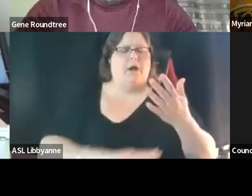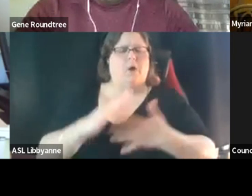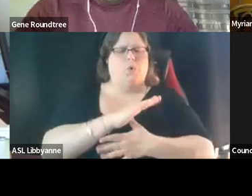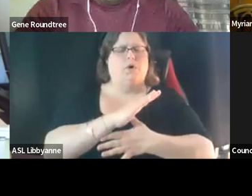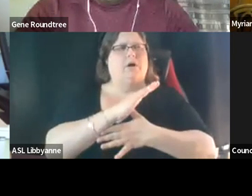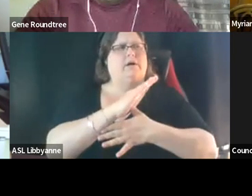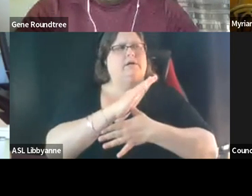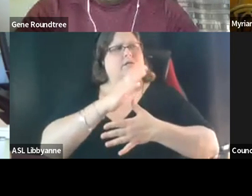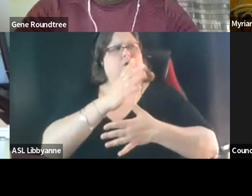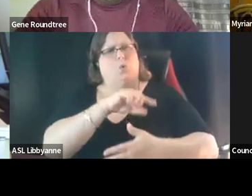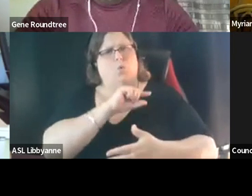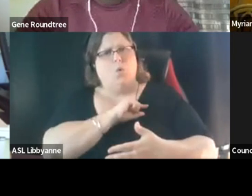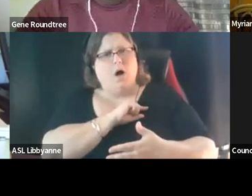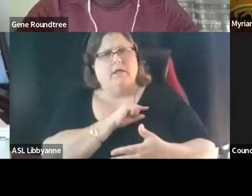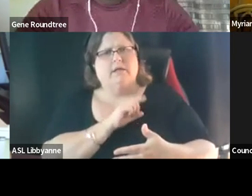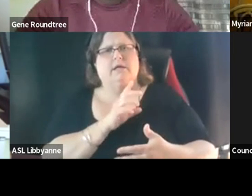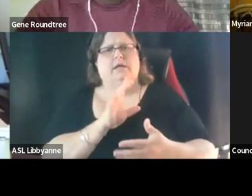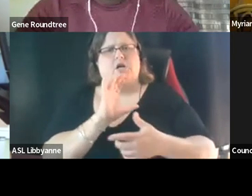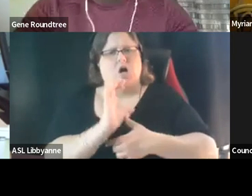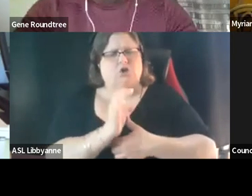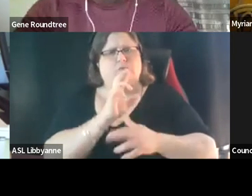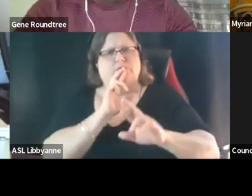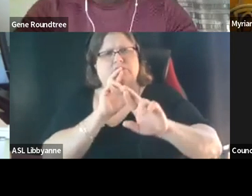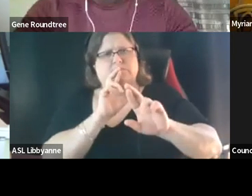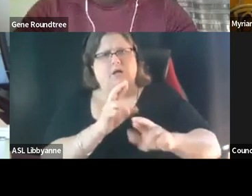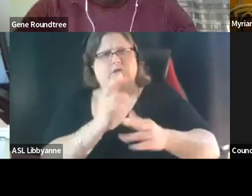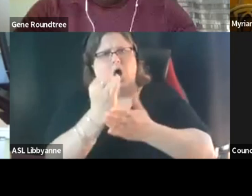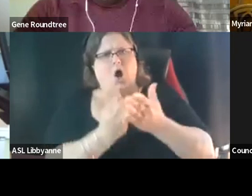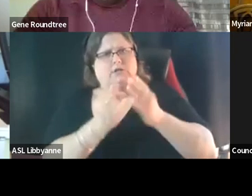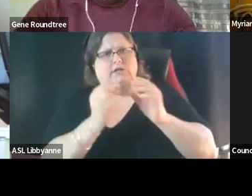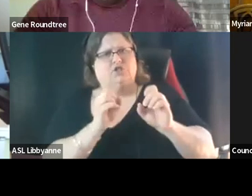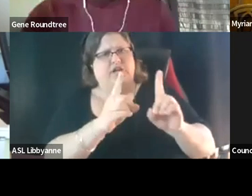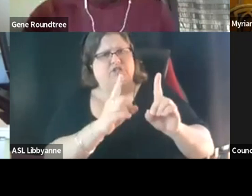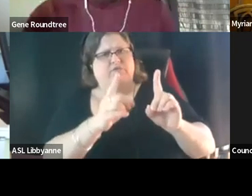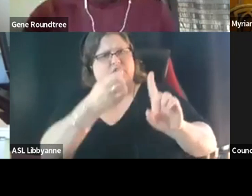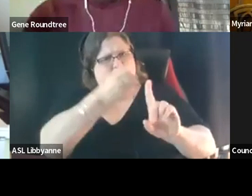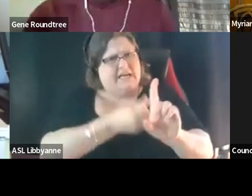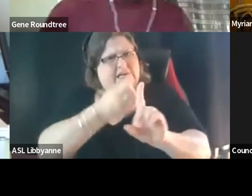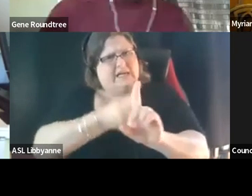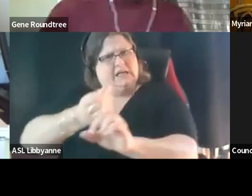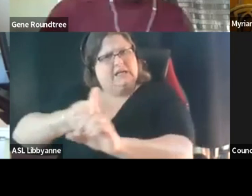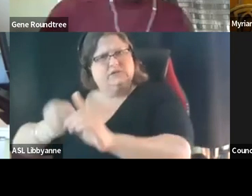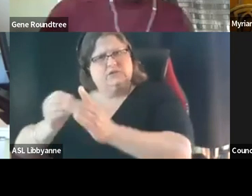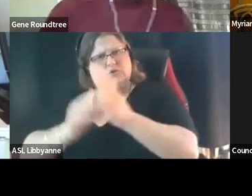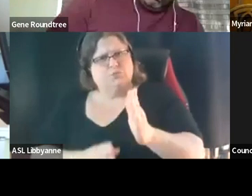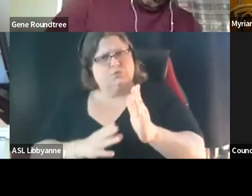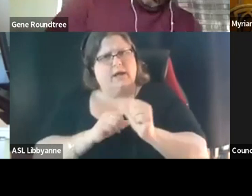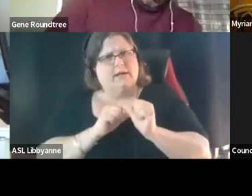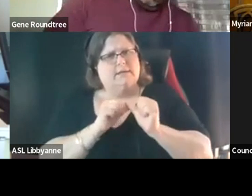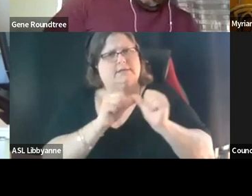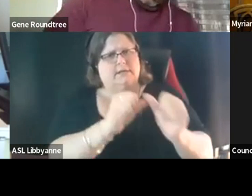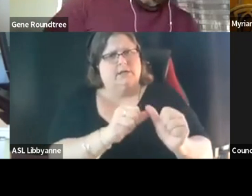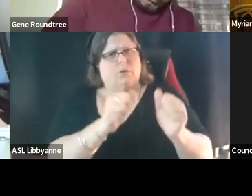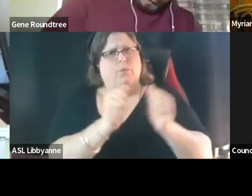culturally responsive arts education for every student through continuing the BPS commitment to BPS